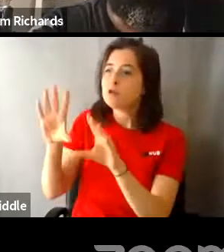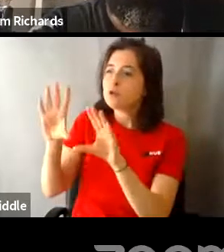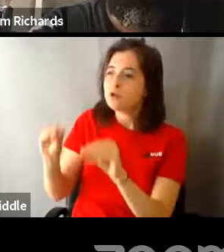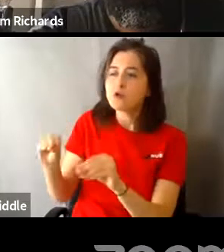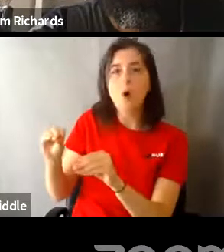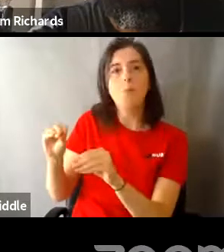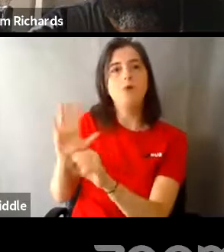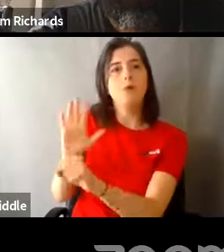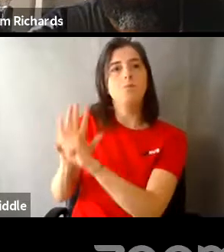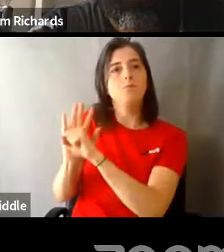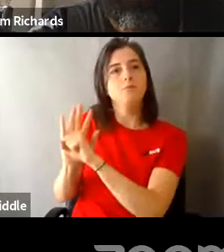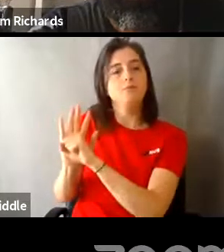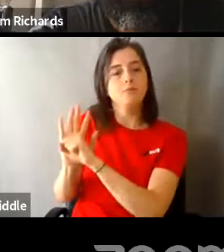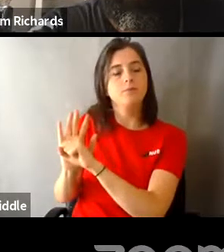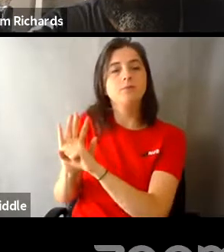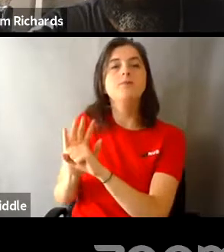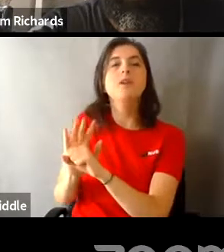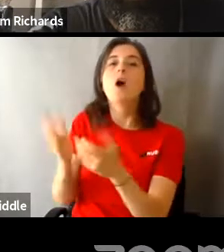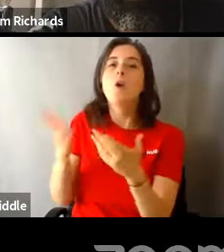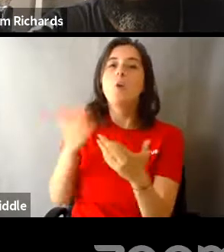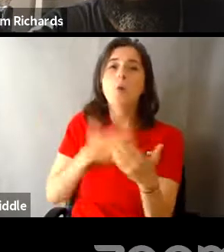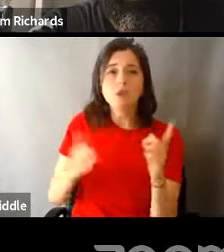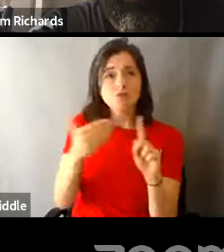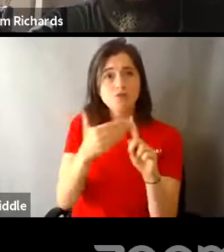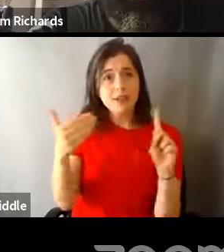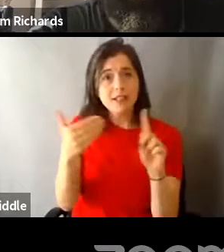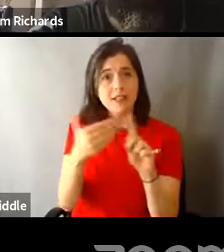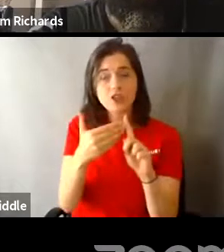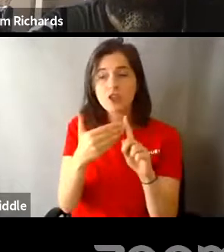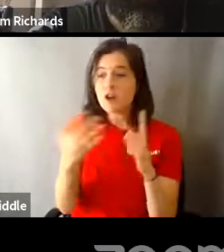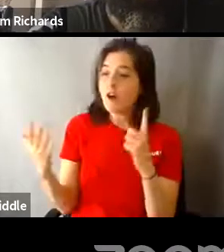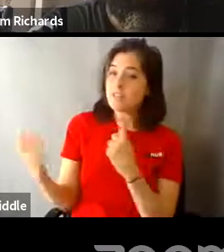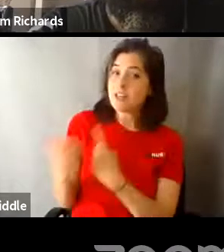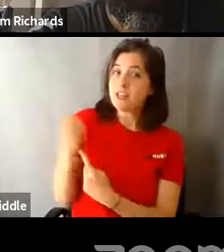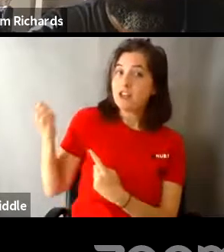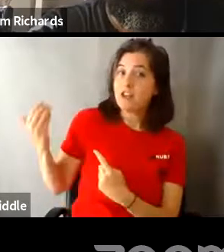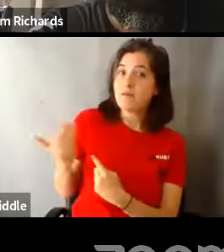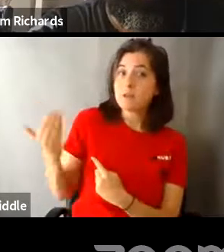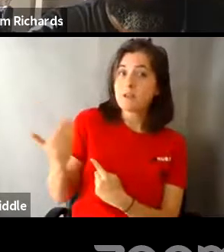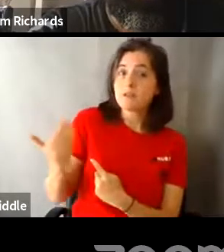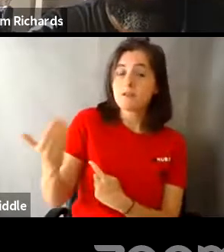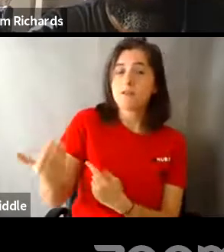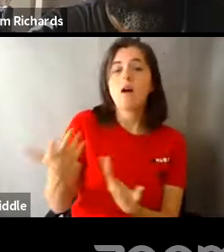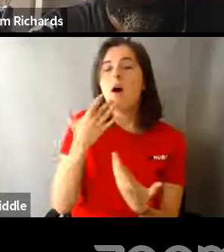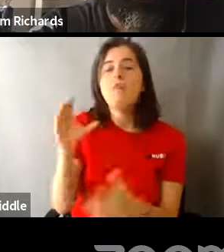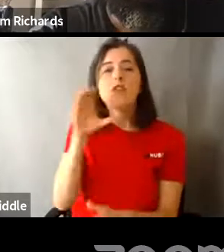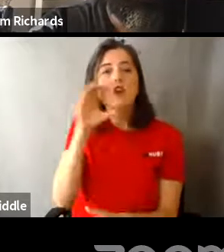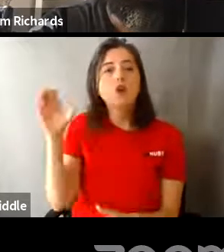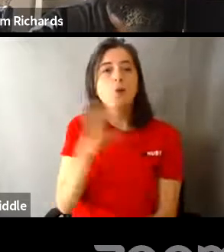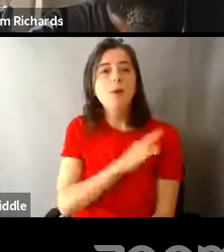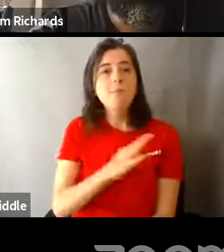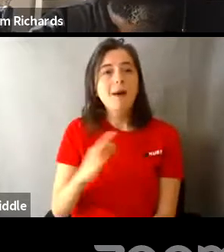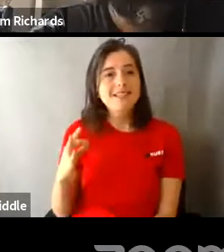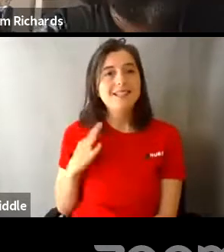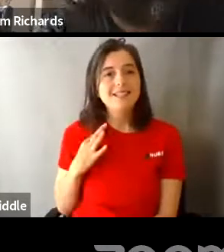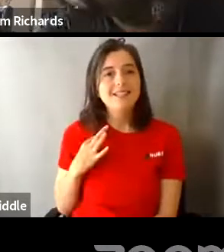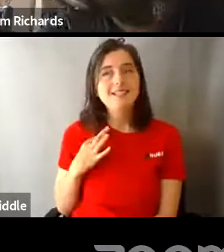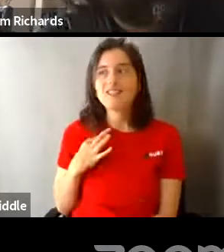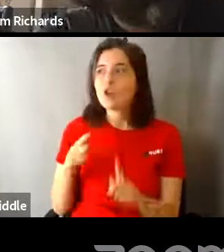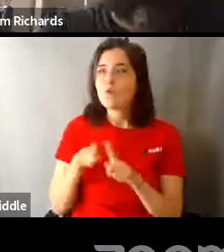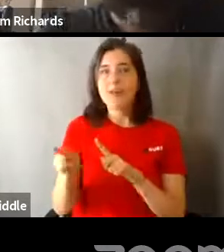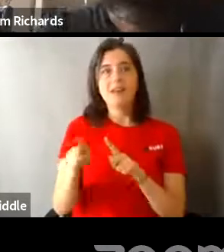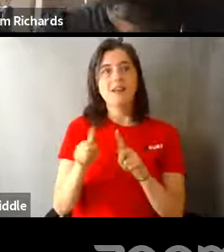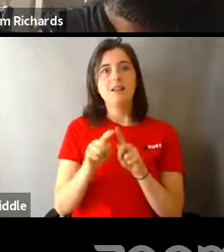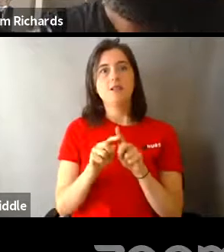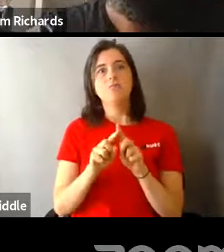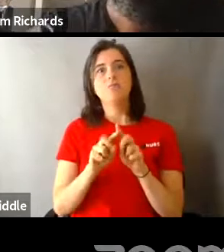We're calling for recognition of the achievements and contributions of the Cuban medics who have been around the world